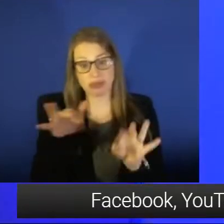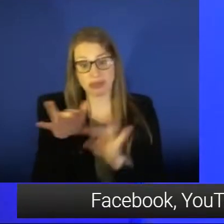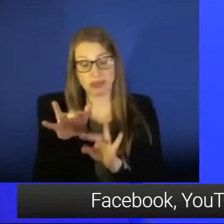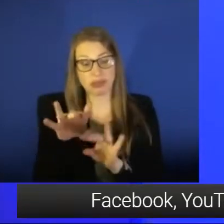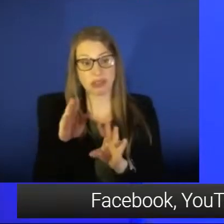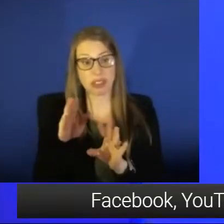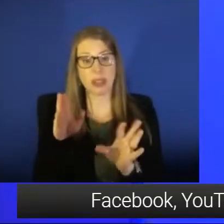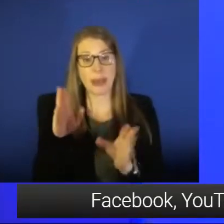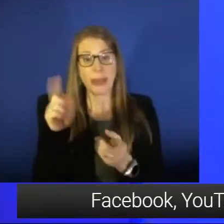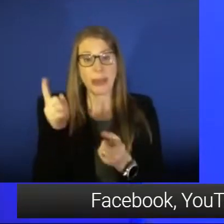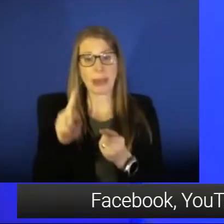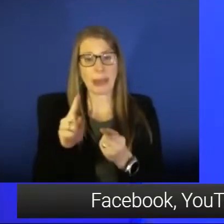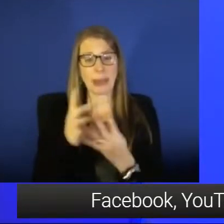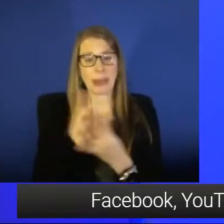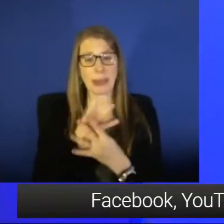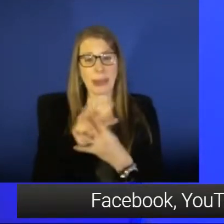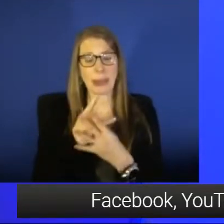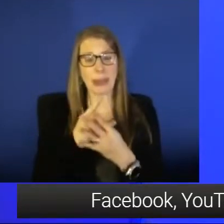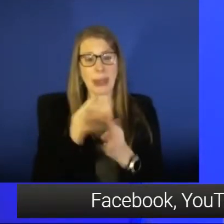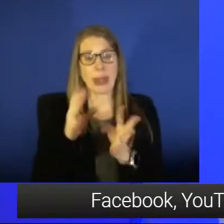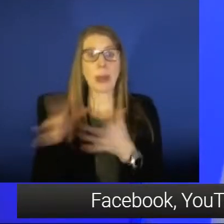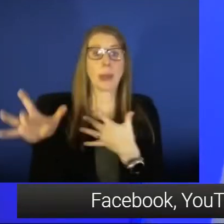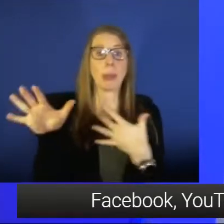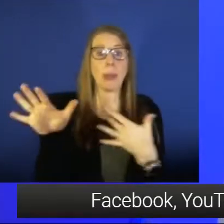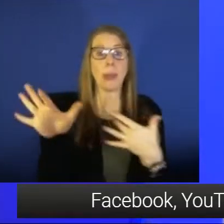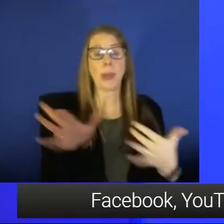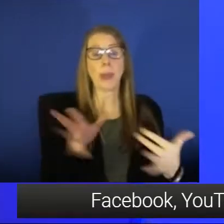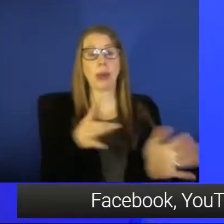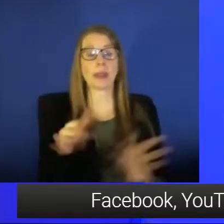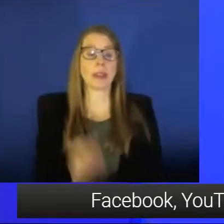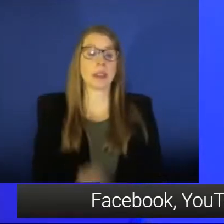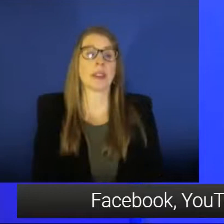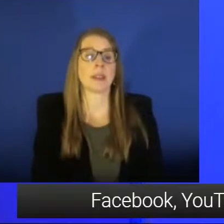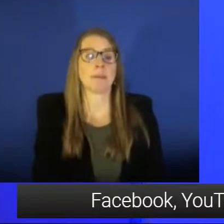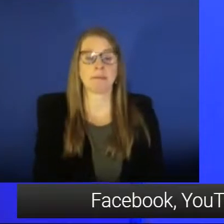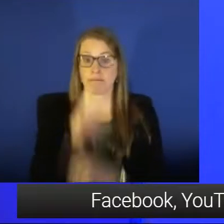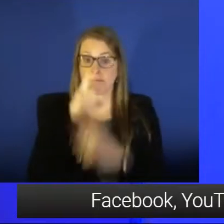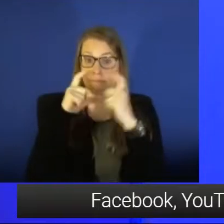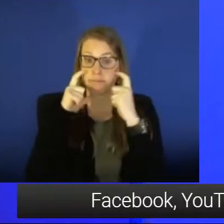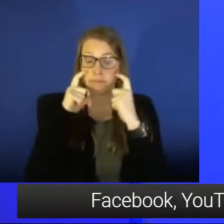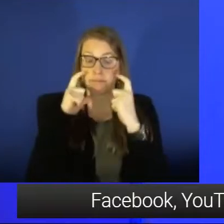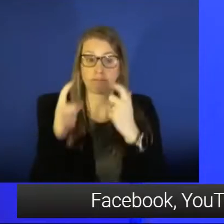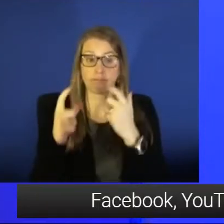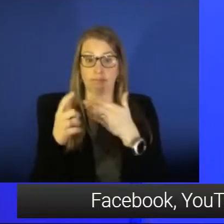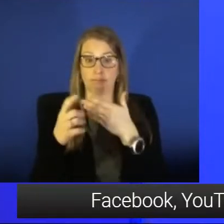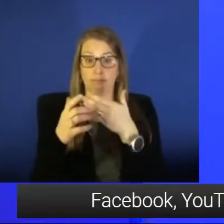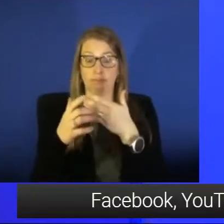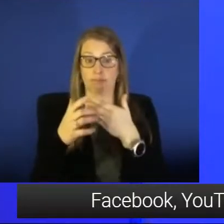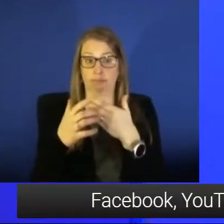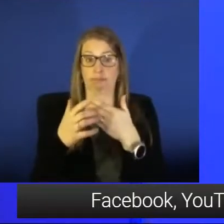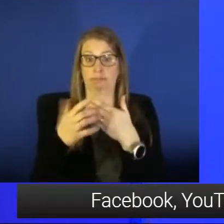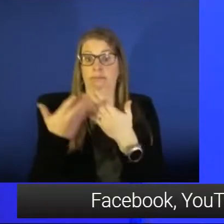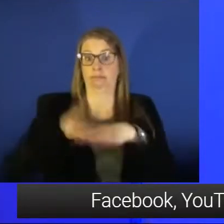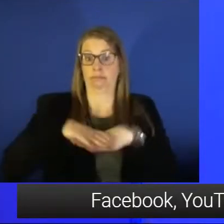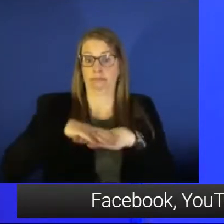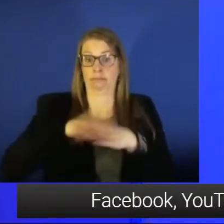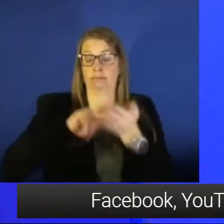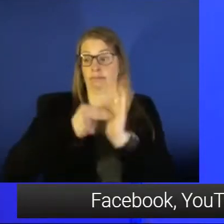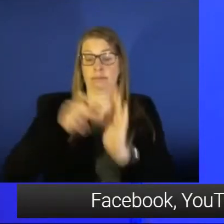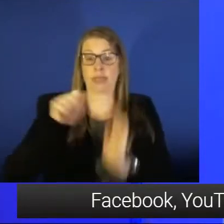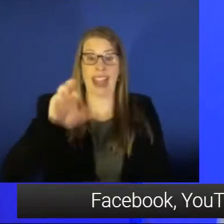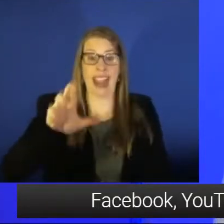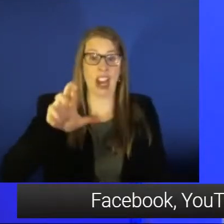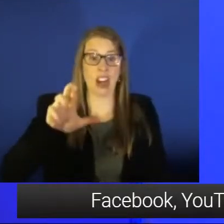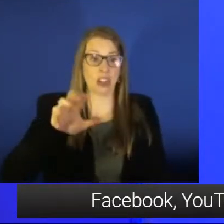so it's encouraging. And then the mask on top of that, I think it really does make air travel reasonably